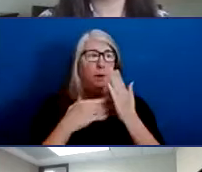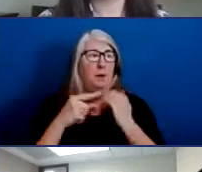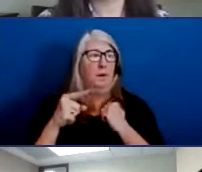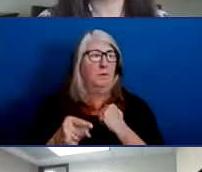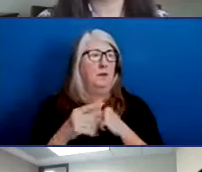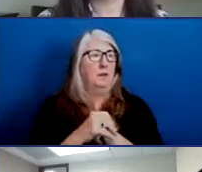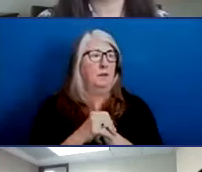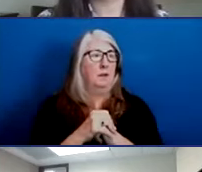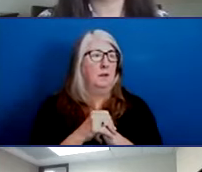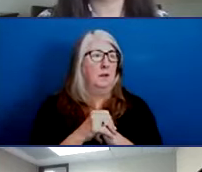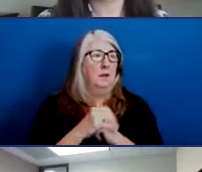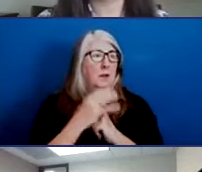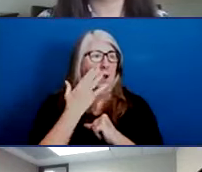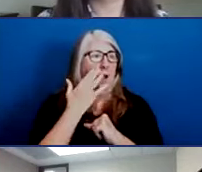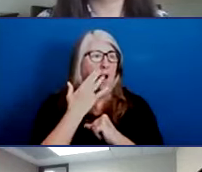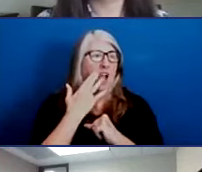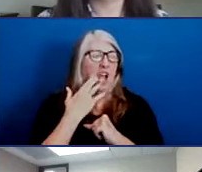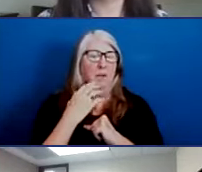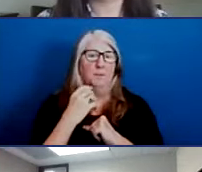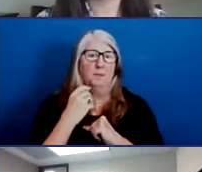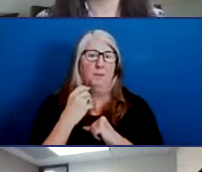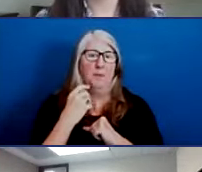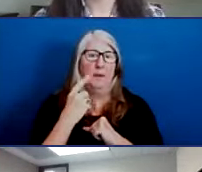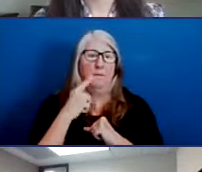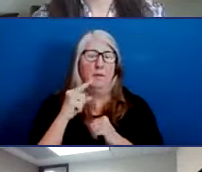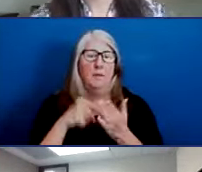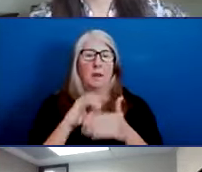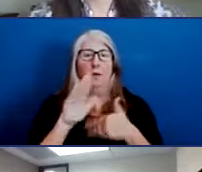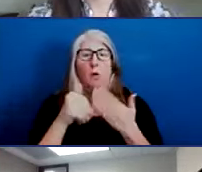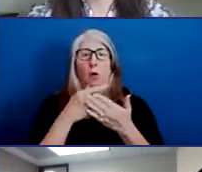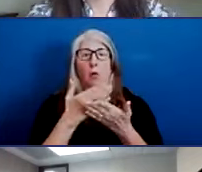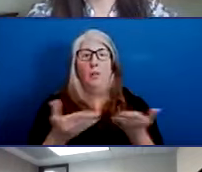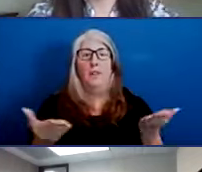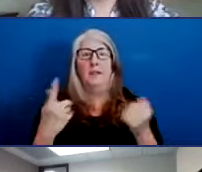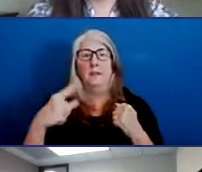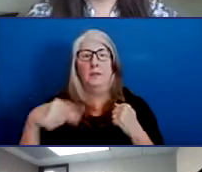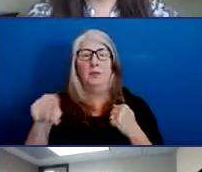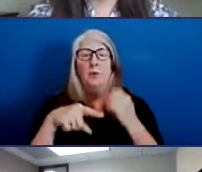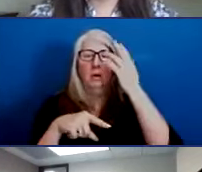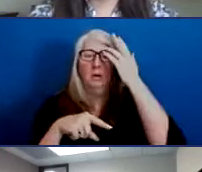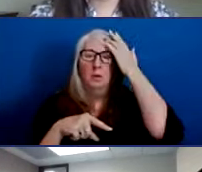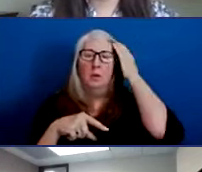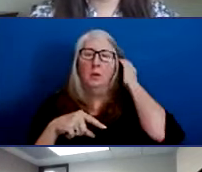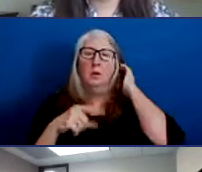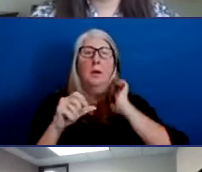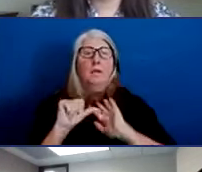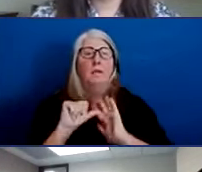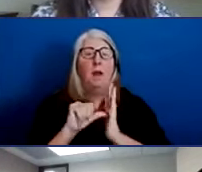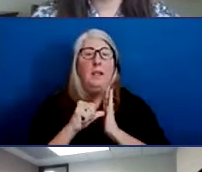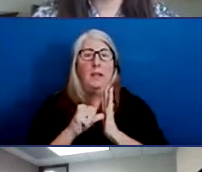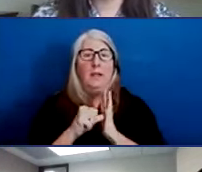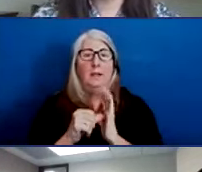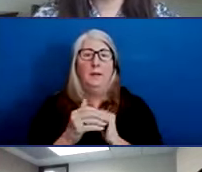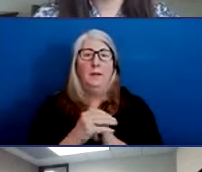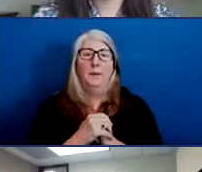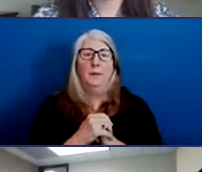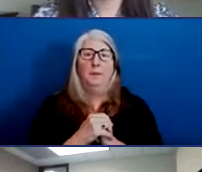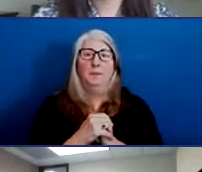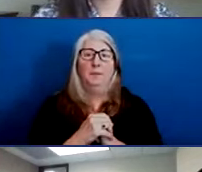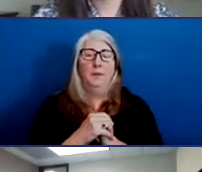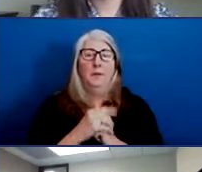right workforce to provide that care, amongst all of the other things that you all also highlighted, which I will not try to go